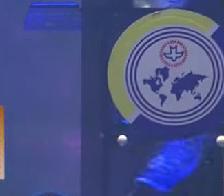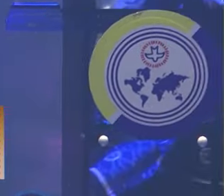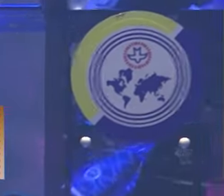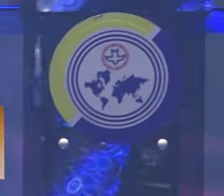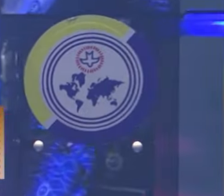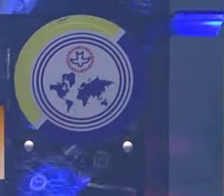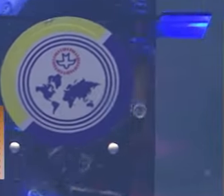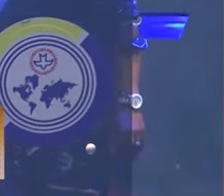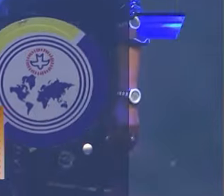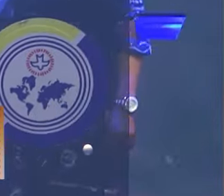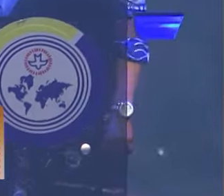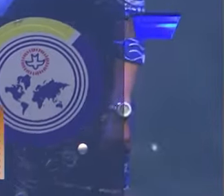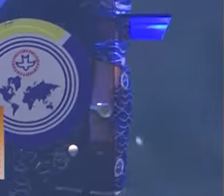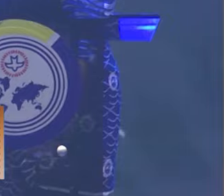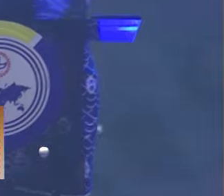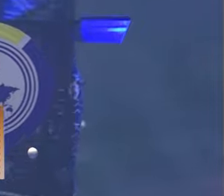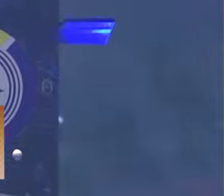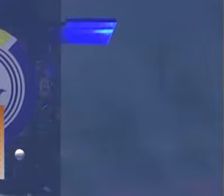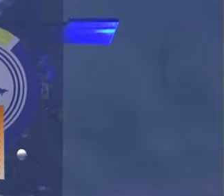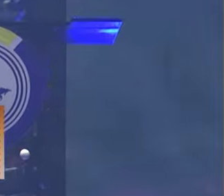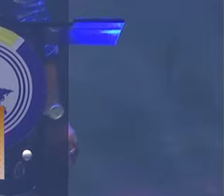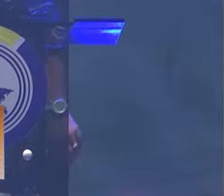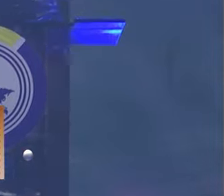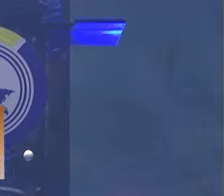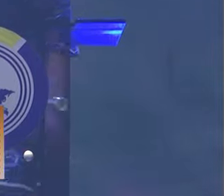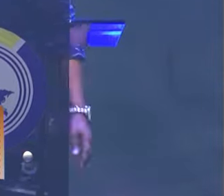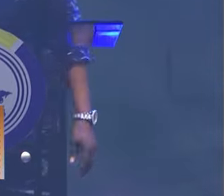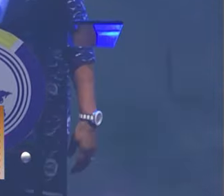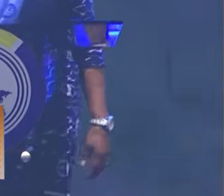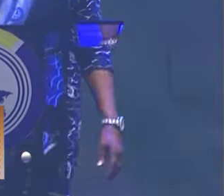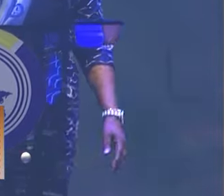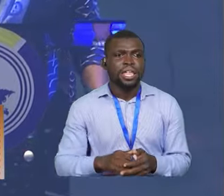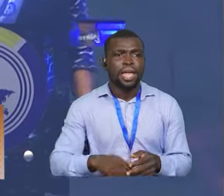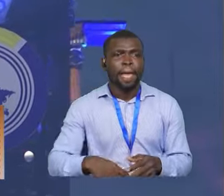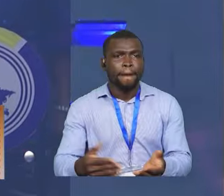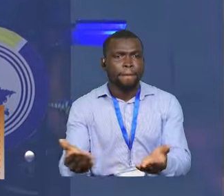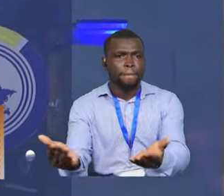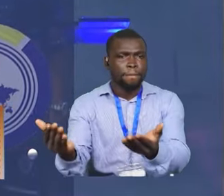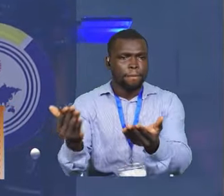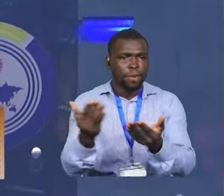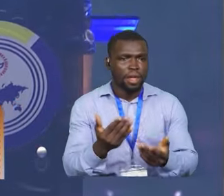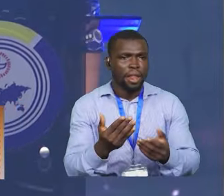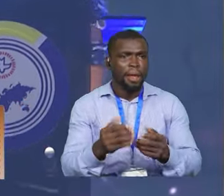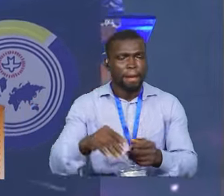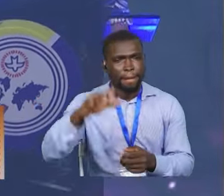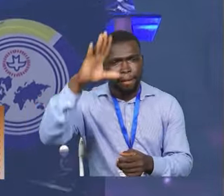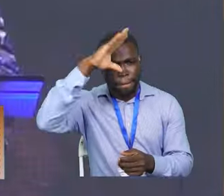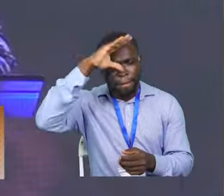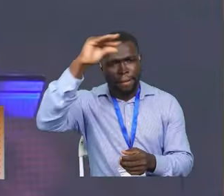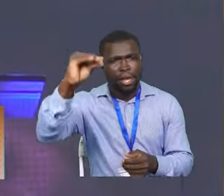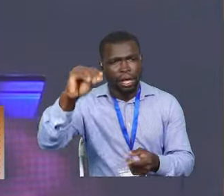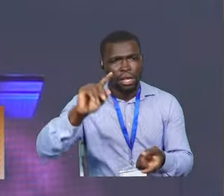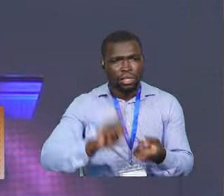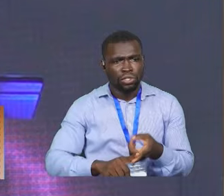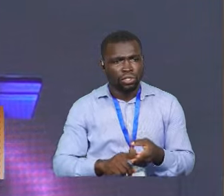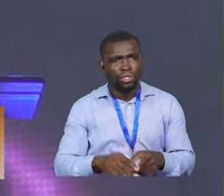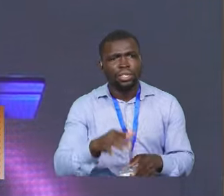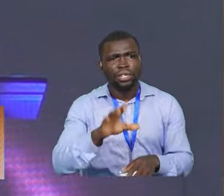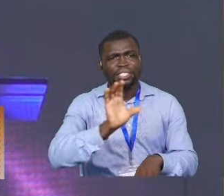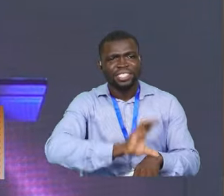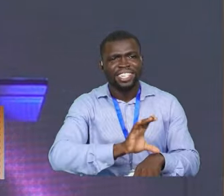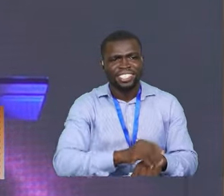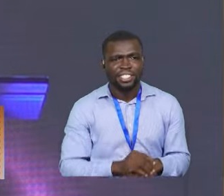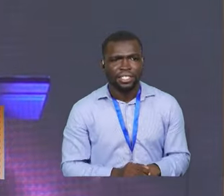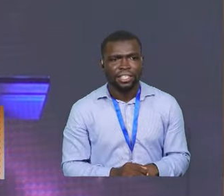the one who was in charge. And then they brought this man at the church. And some